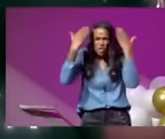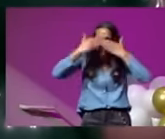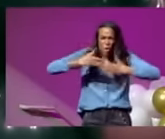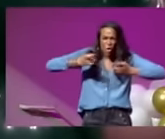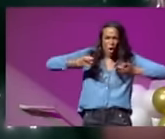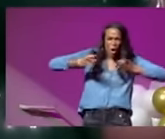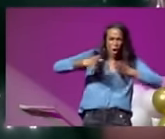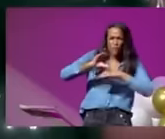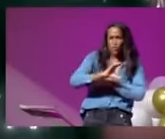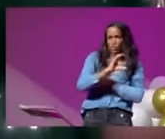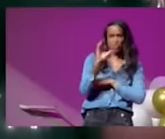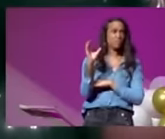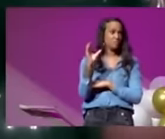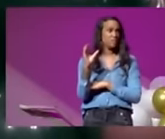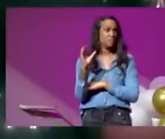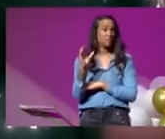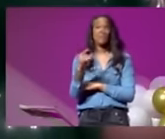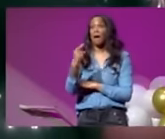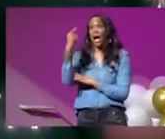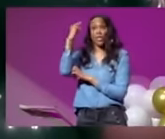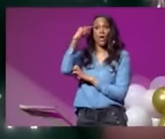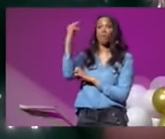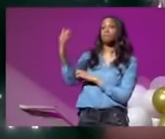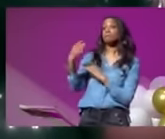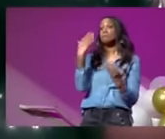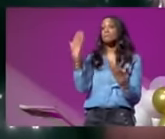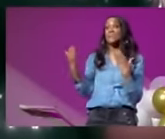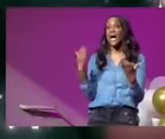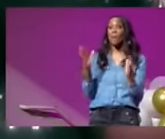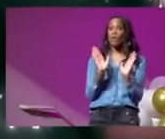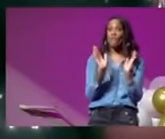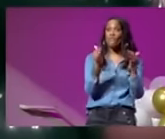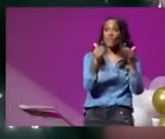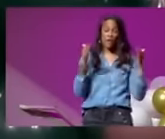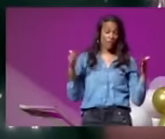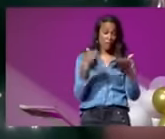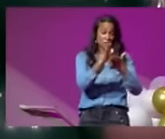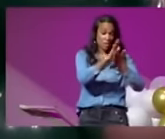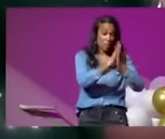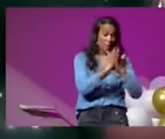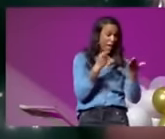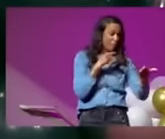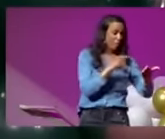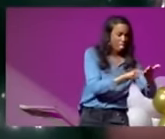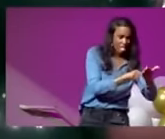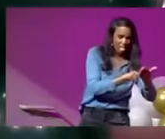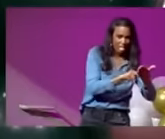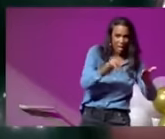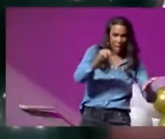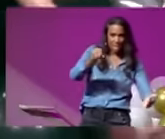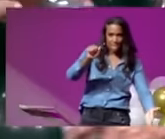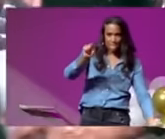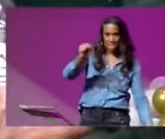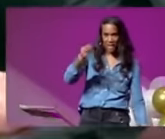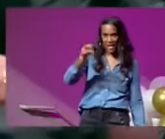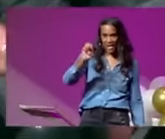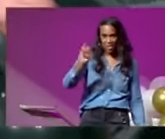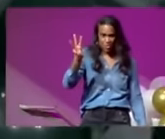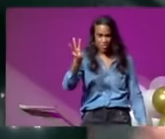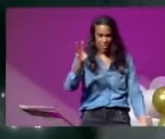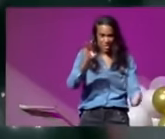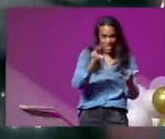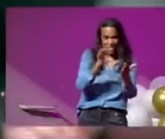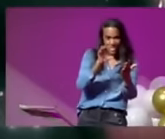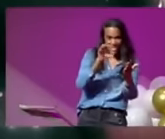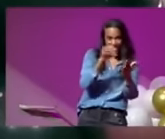with that being the case, I thought I would look at this text afresh, because this text reminds us that the